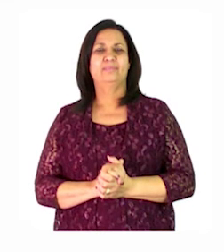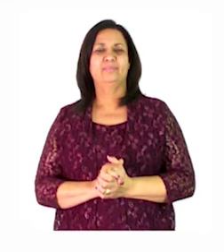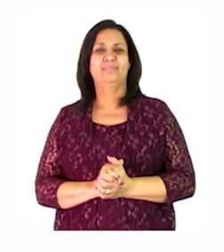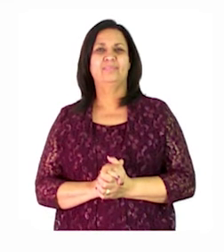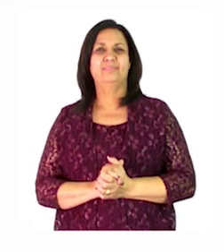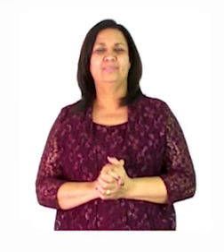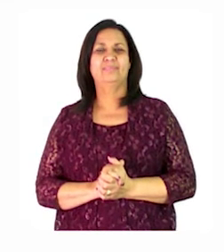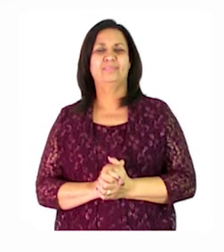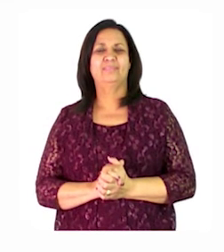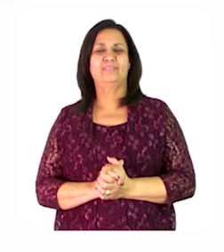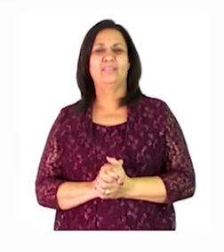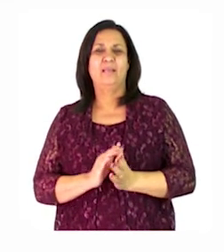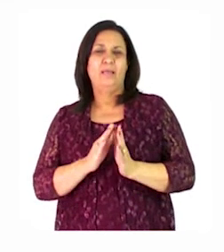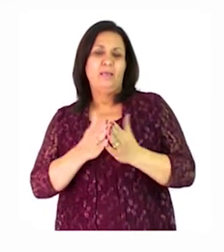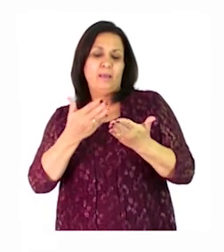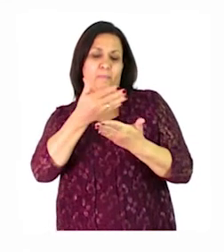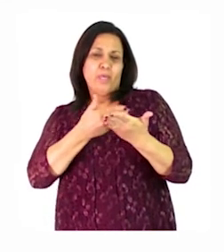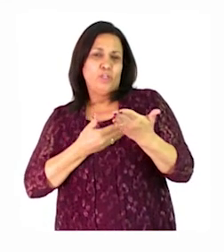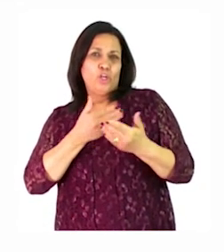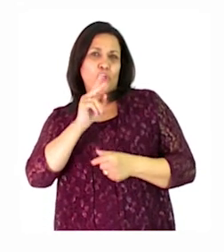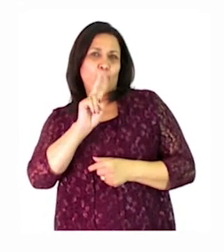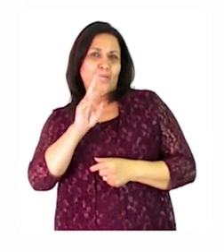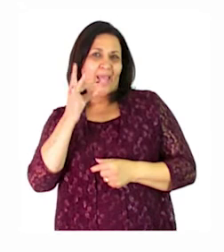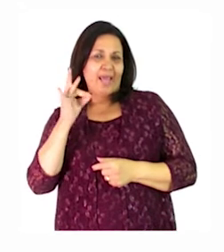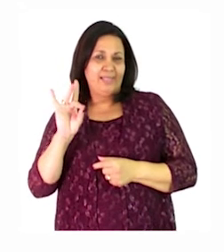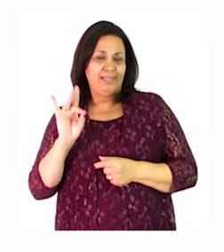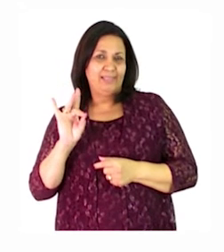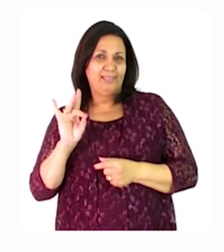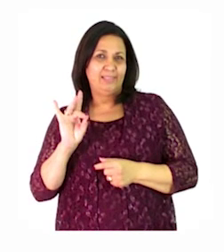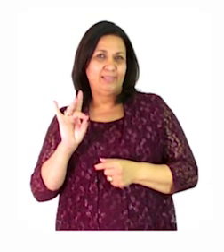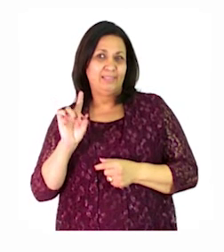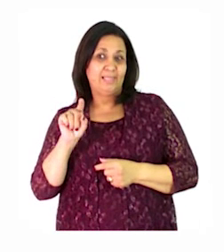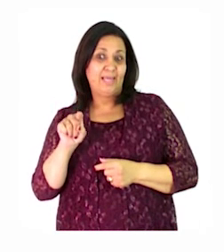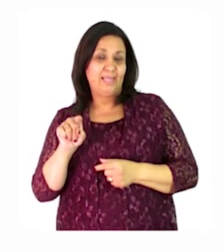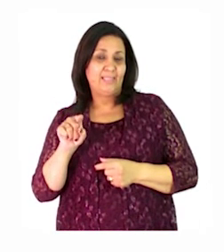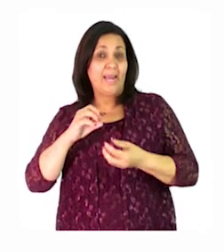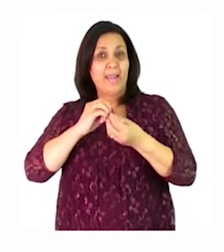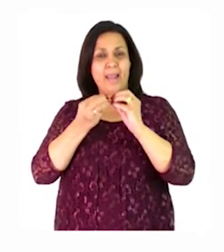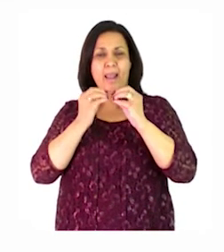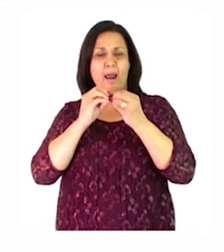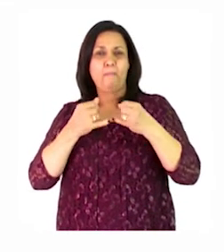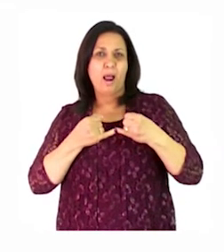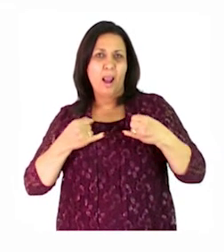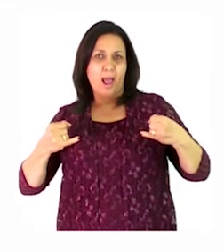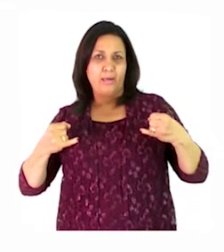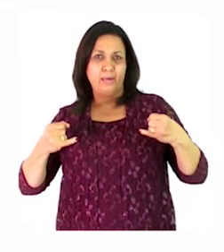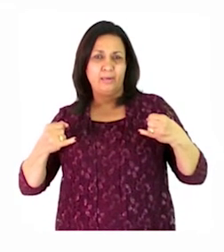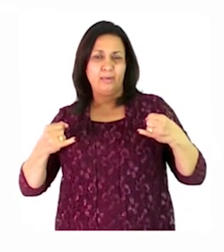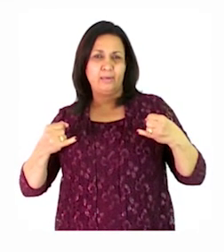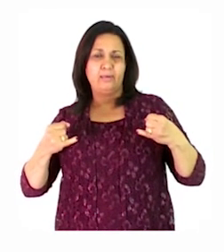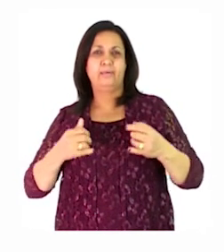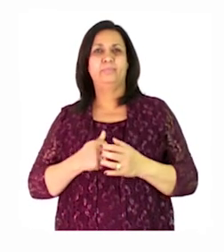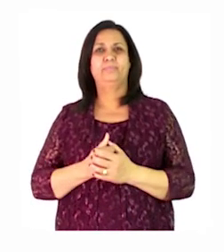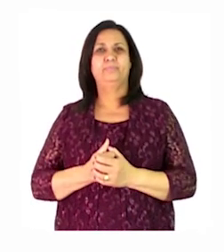Good. On page 28 of our booklet, there is a number line, and we will be